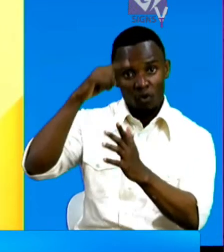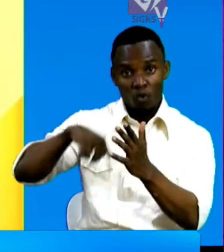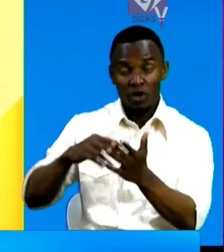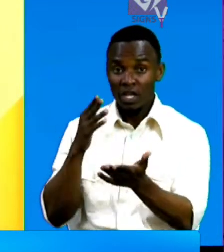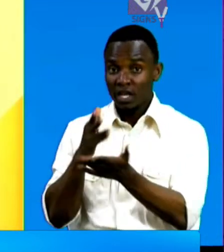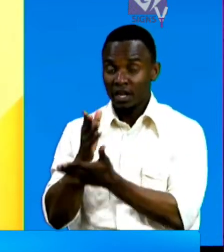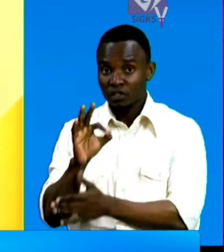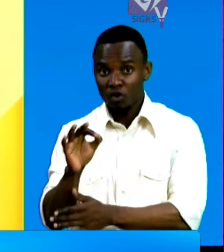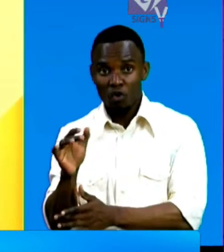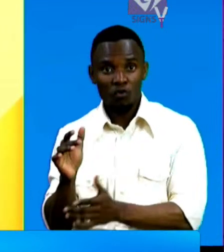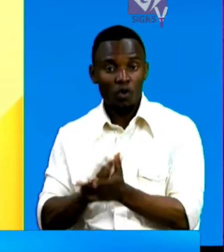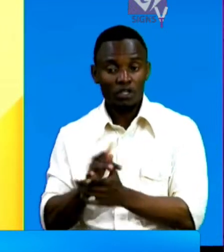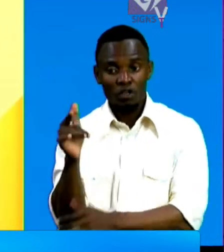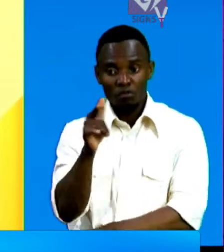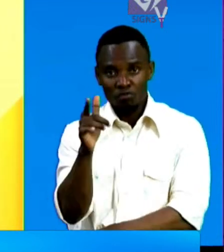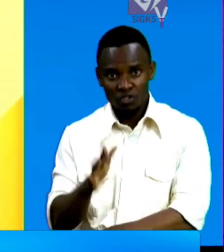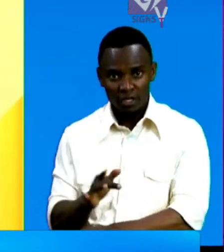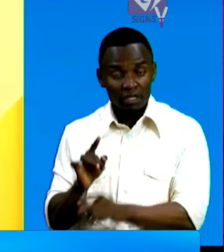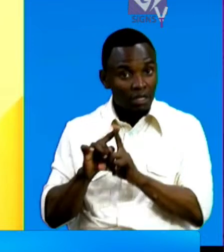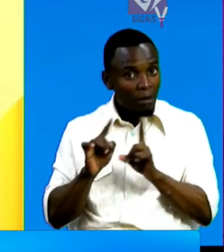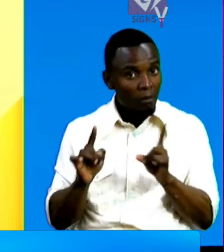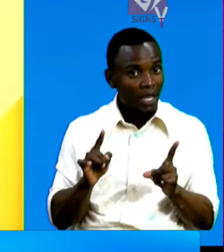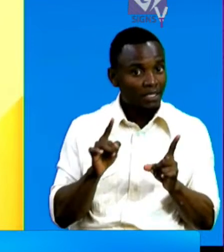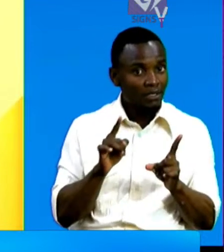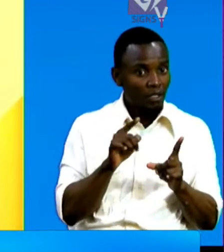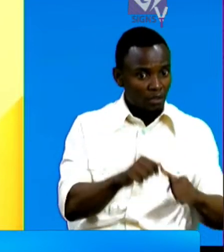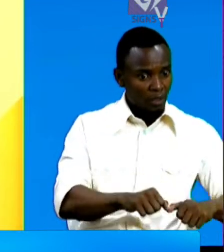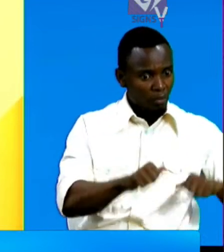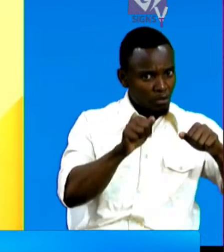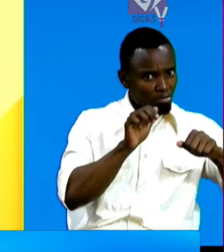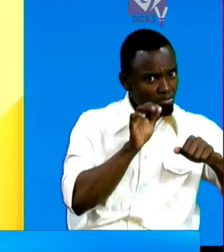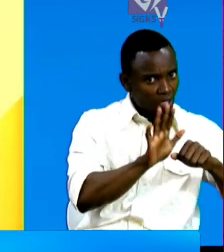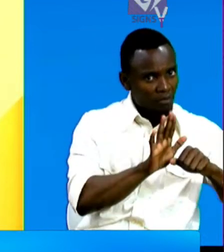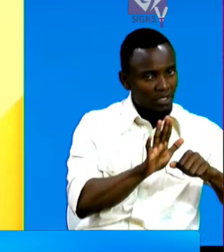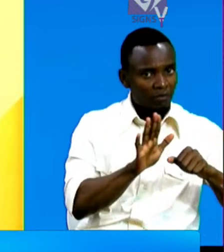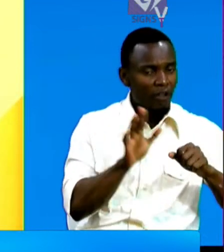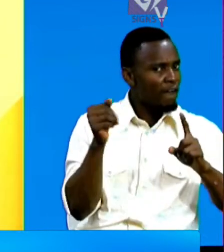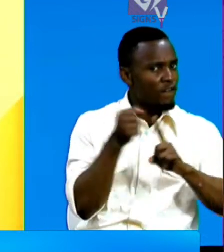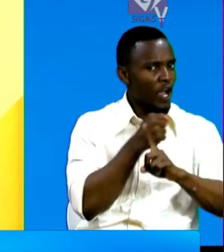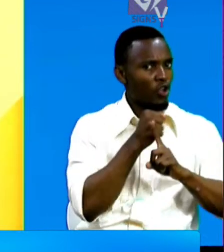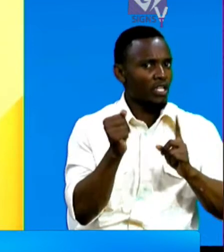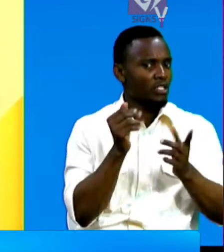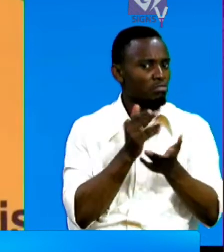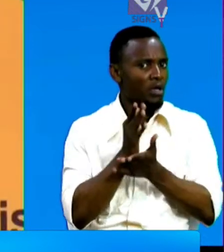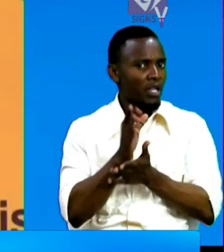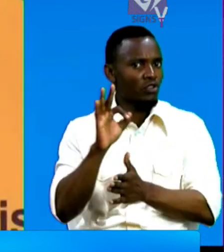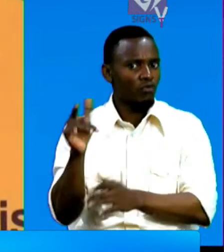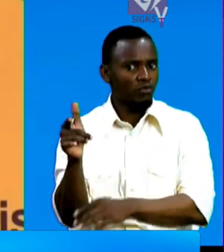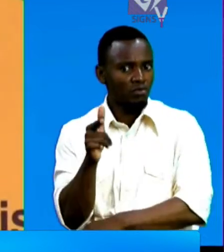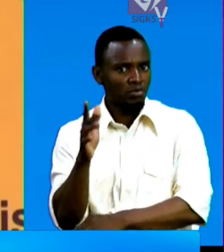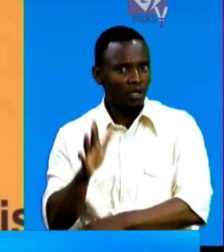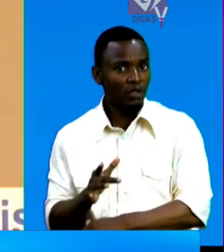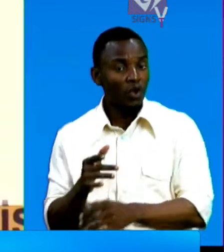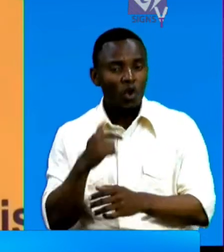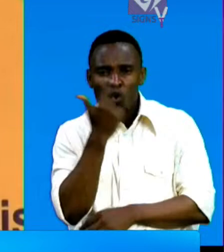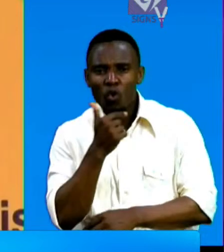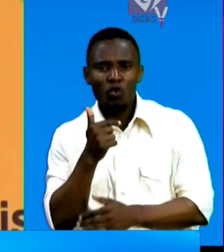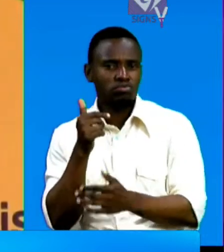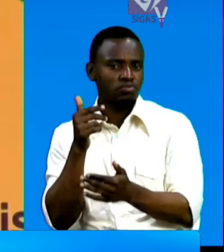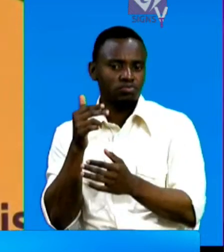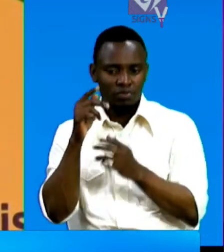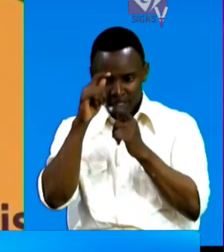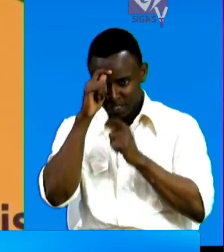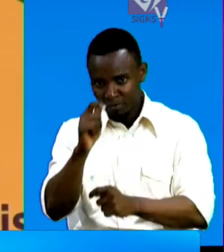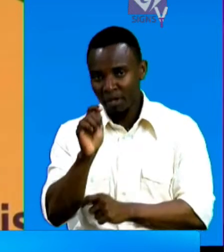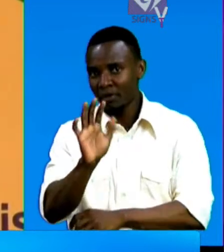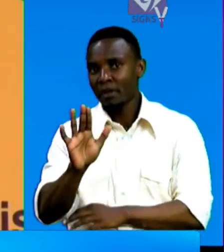themselves are the ones who are violating the rights of journalists. Who will respect journalists if the employers don't respect them?